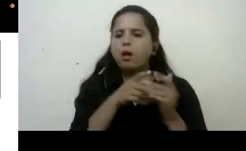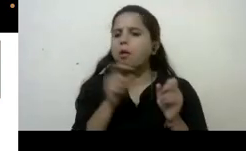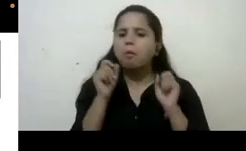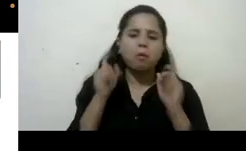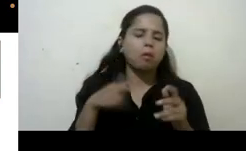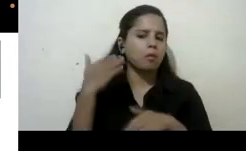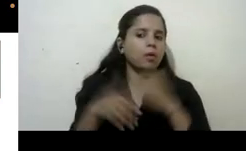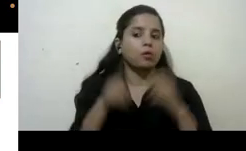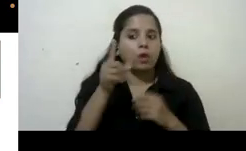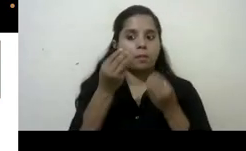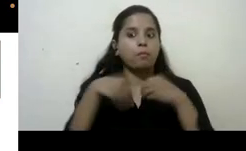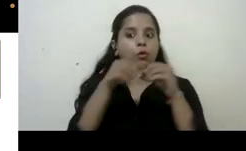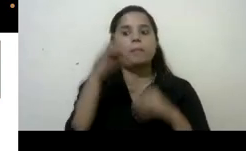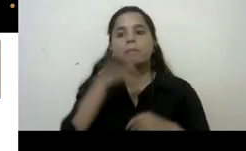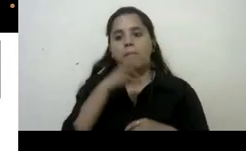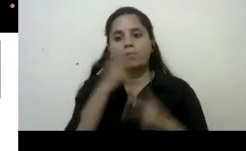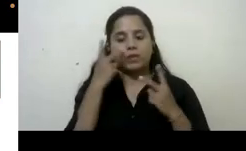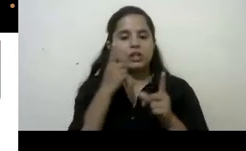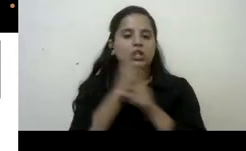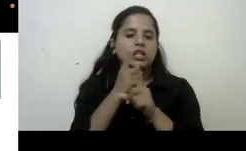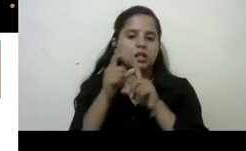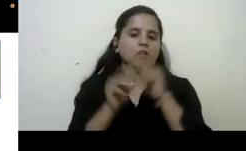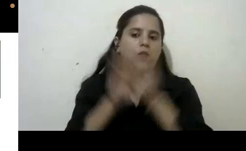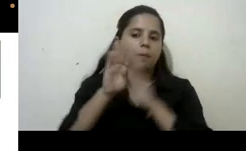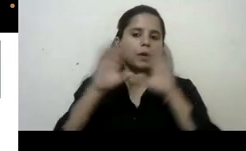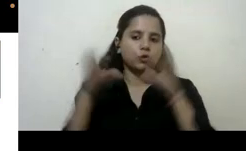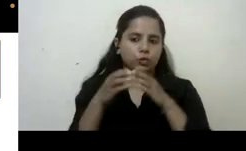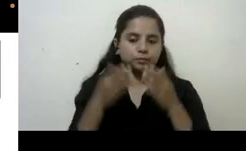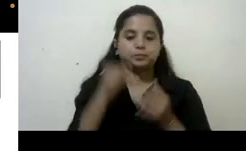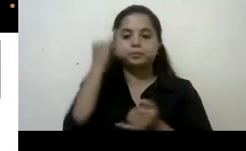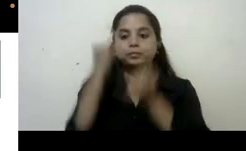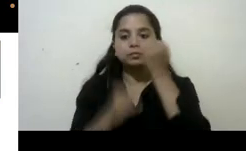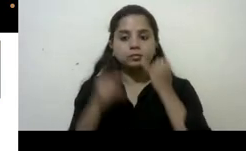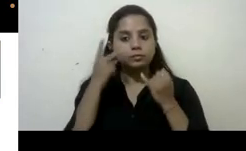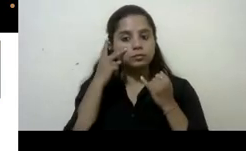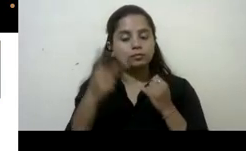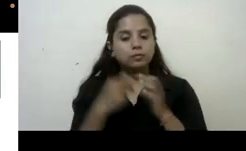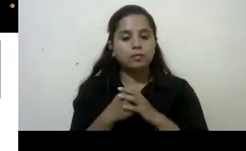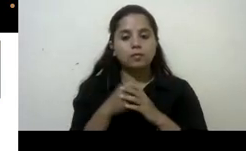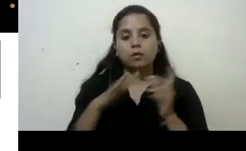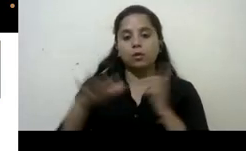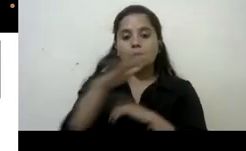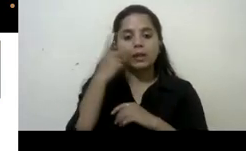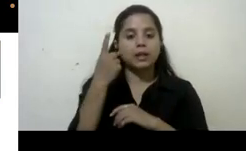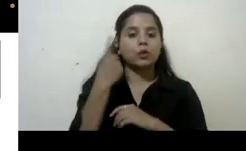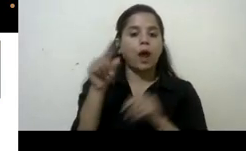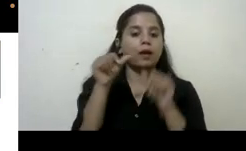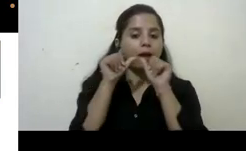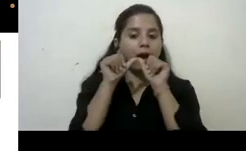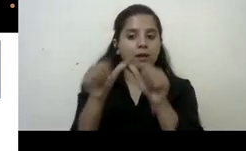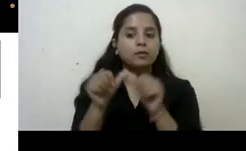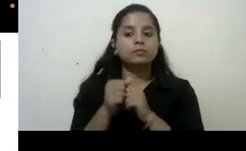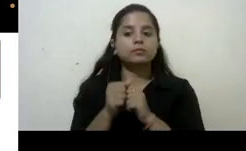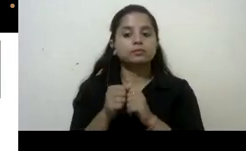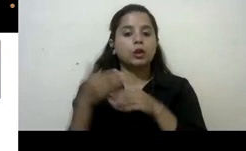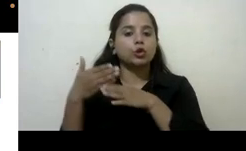more benefit of the teacher development group. And the last one, the scenario, the correct answer is 2,